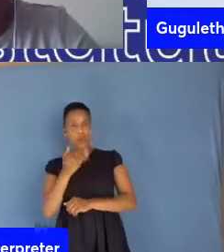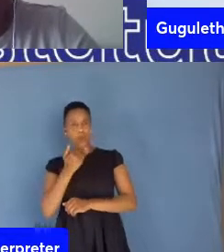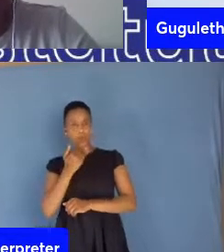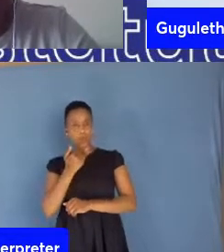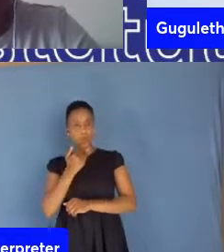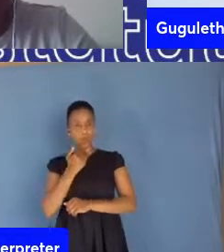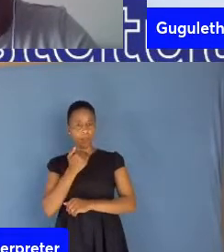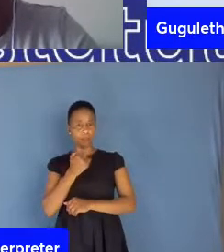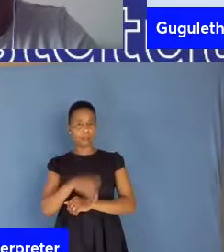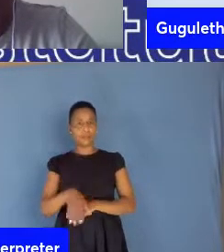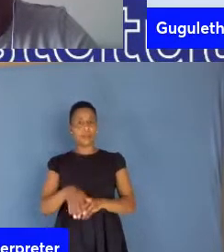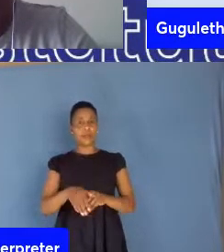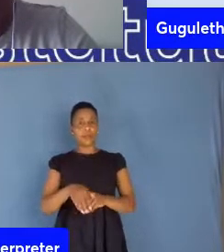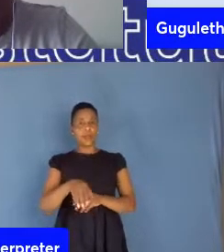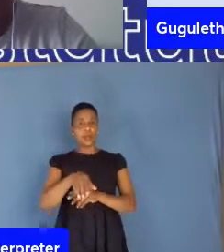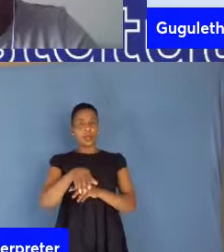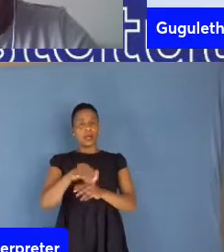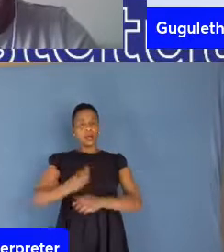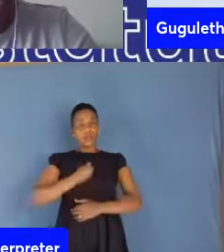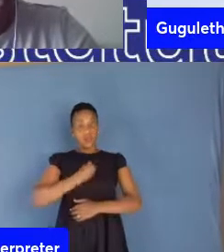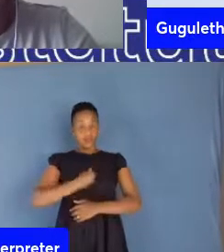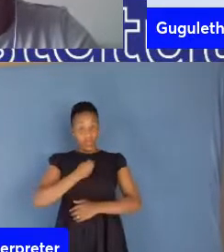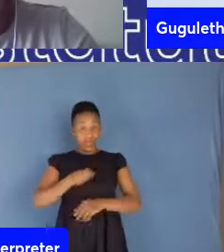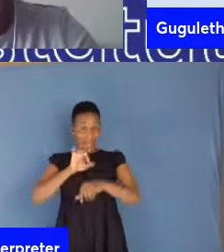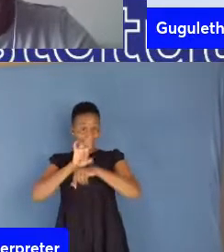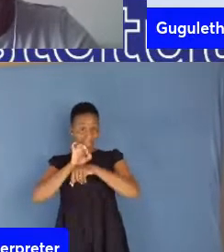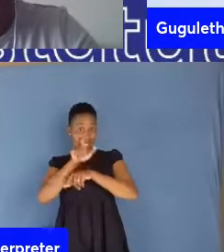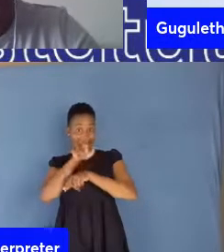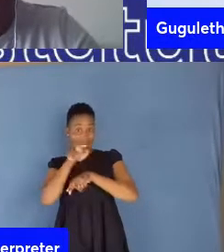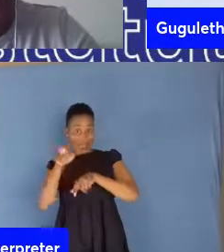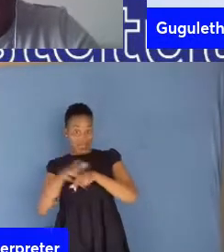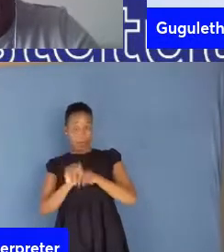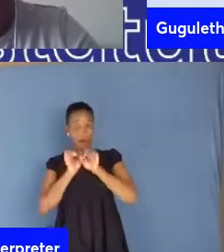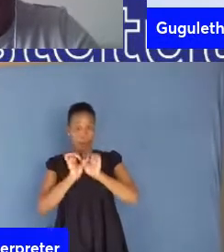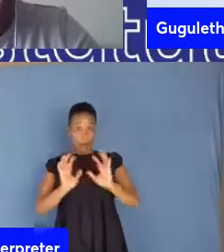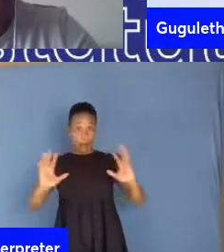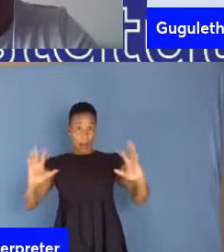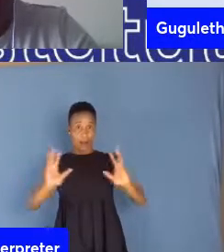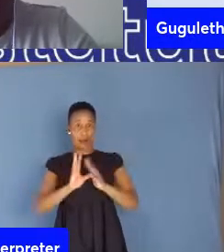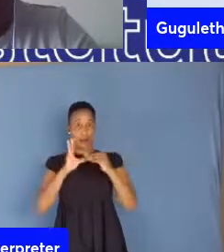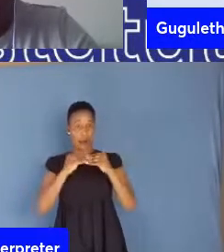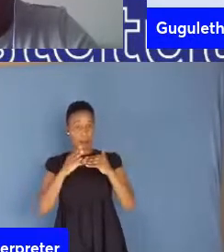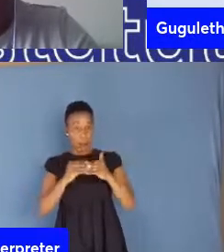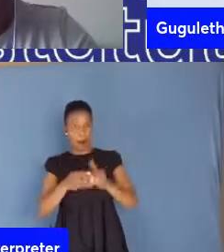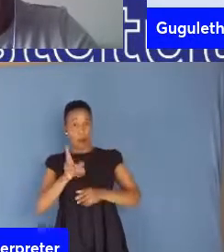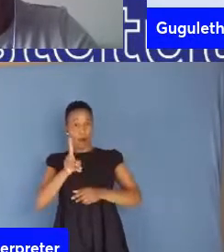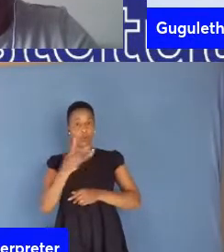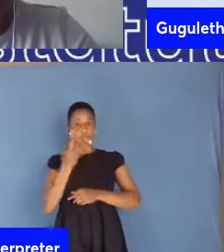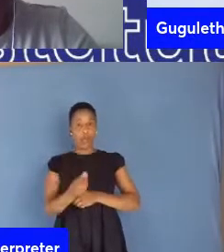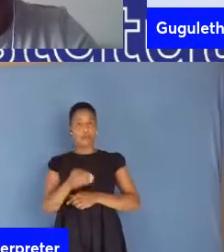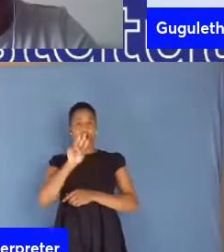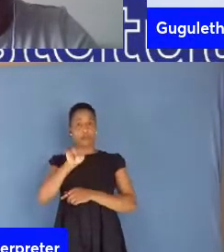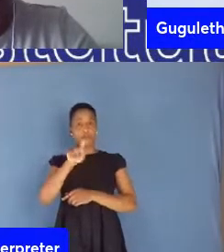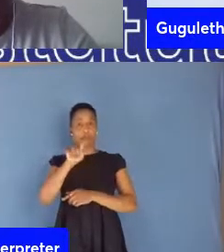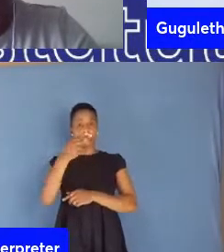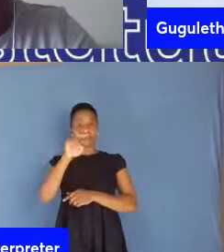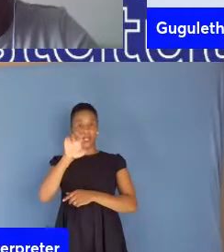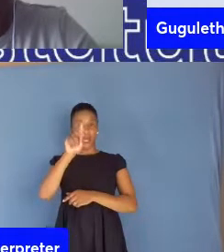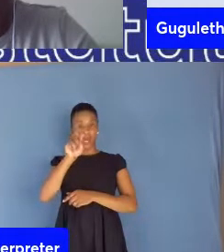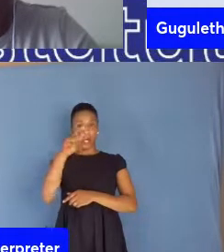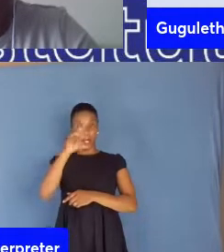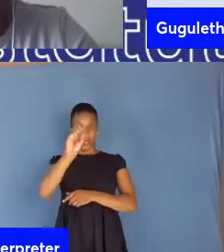Youth Advisory Panel member. And we also have Mthetho Tshemese, who is a